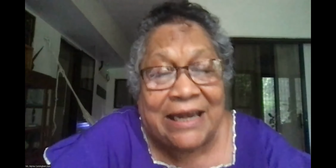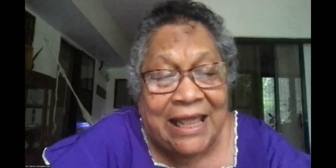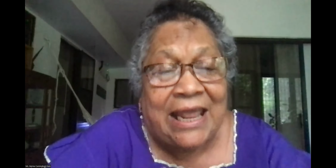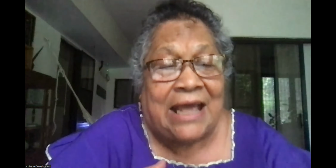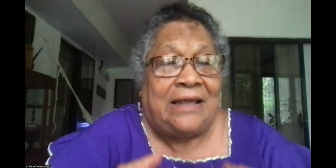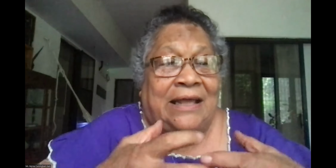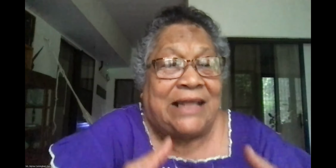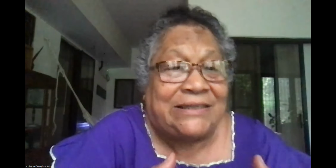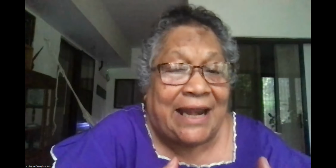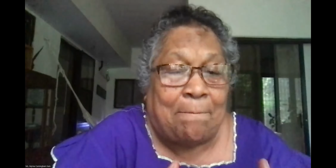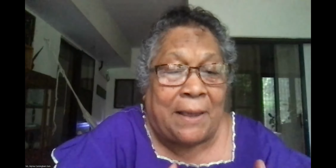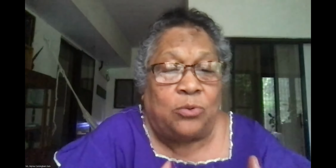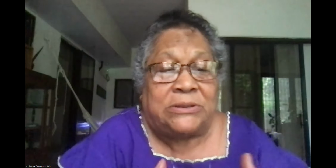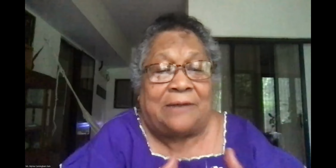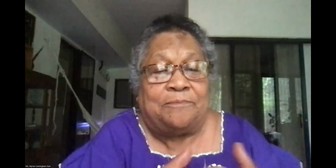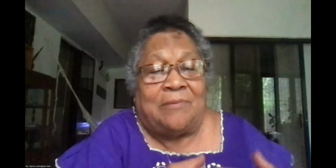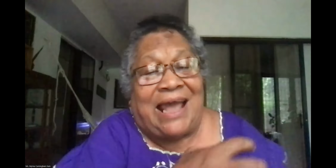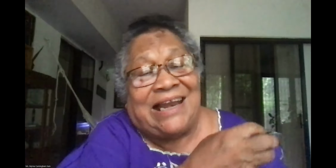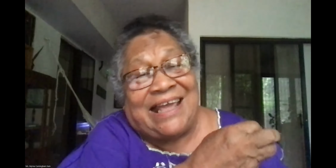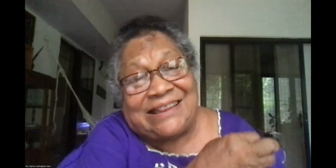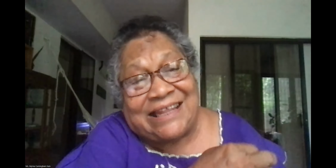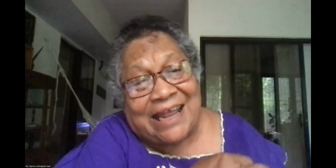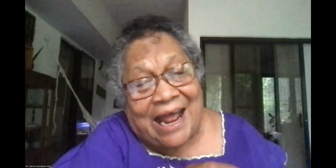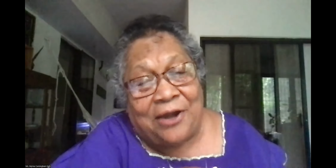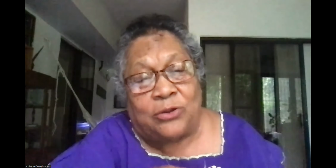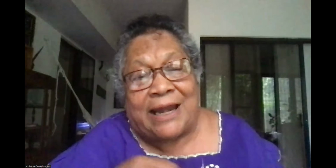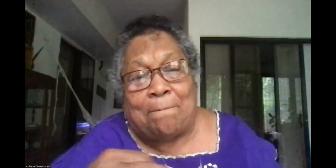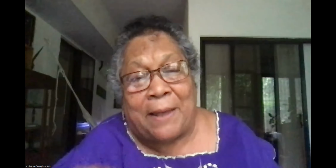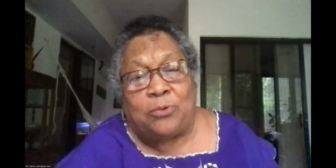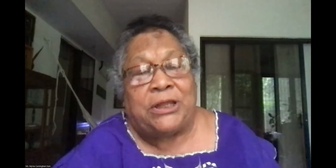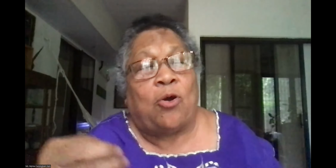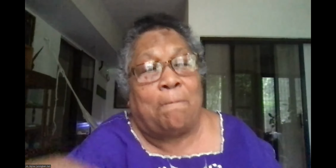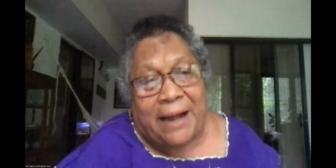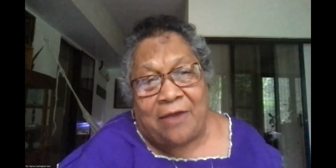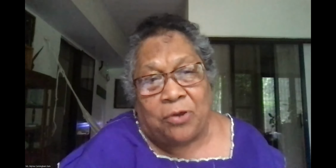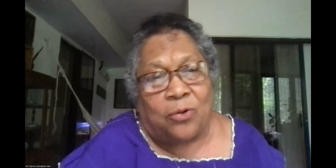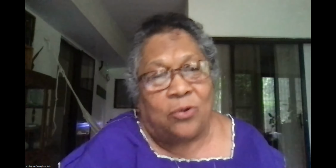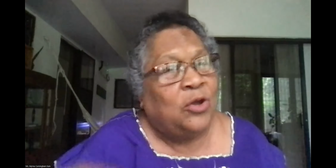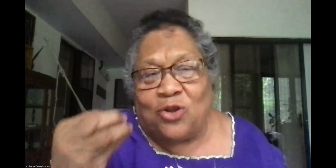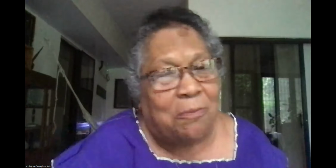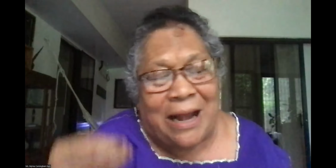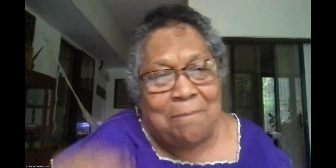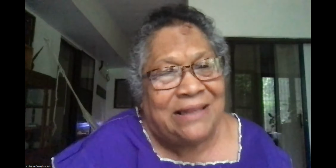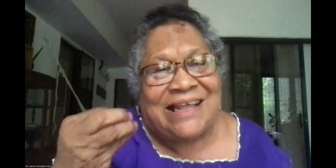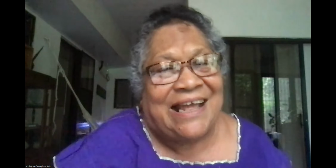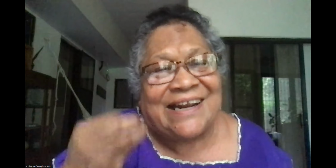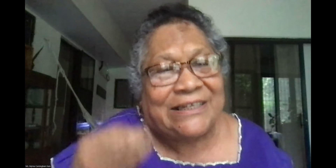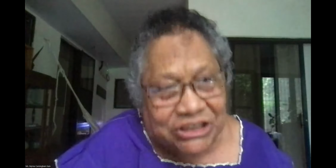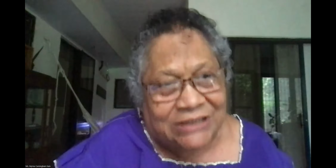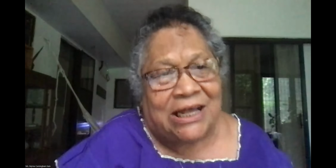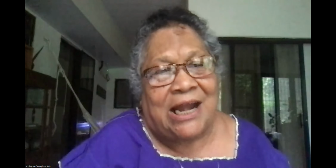culturally adequate nutrition, and the approachness of the